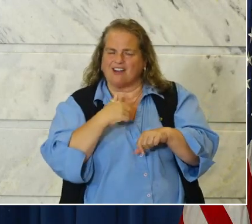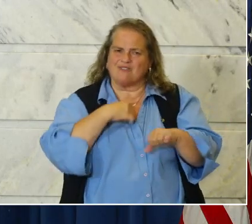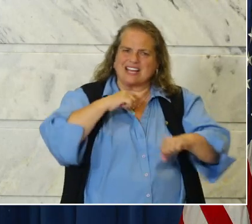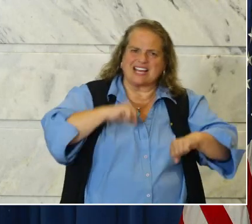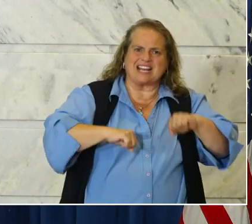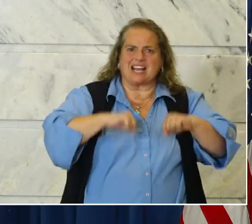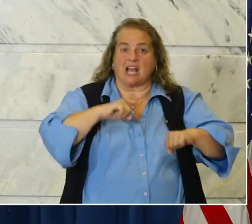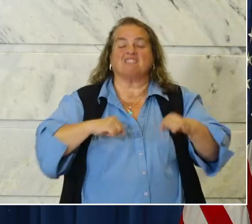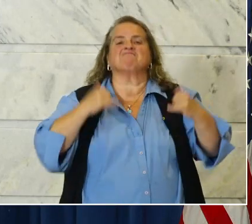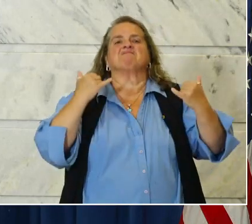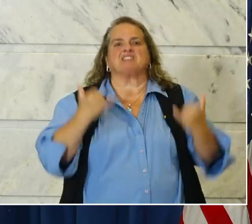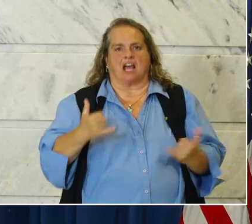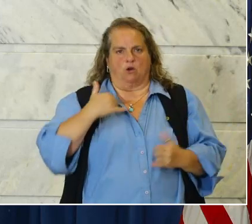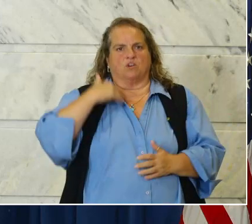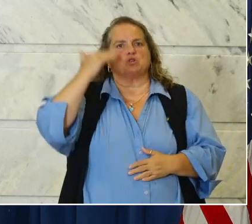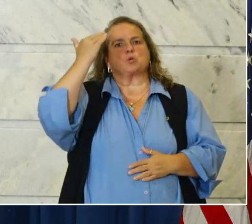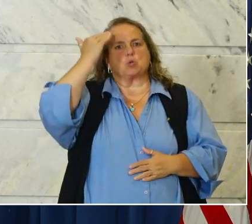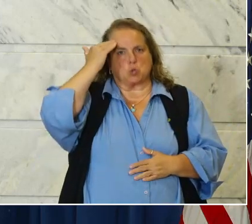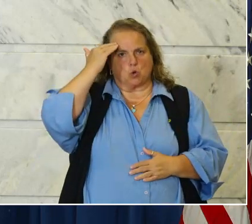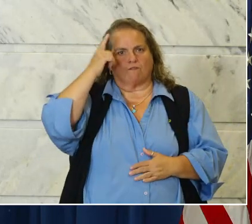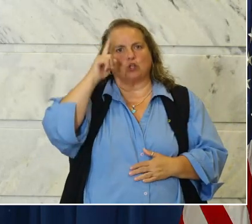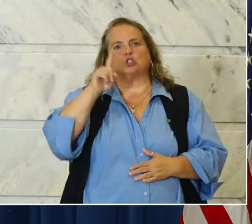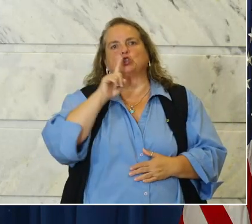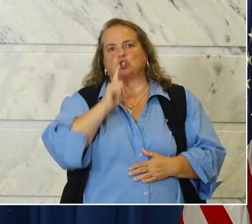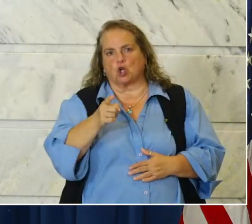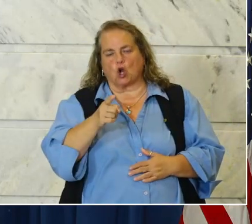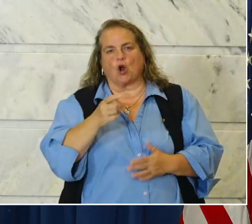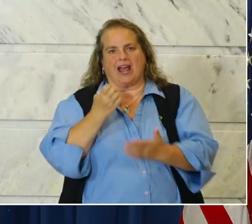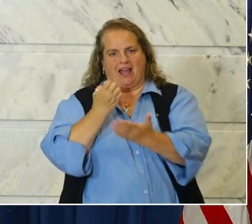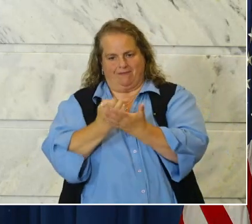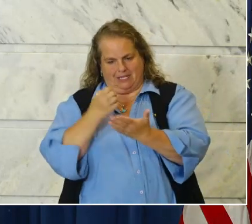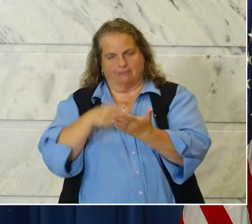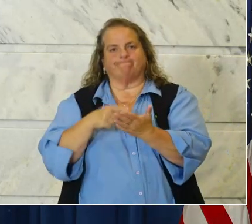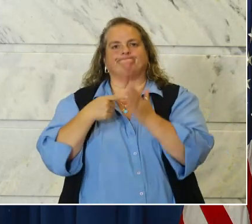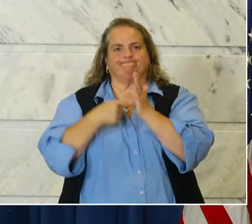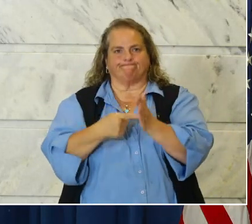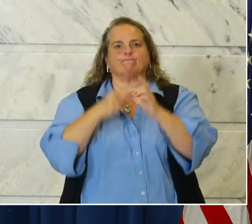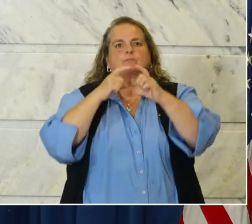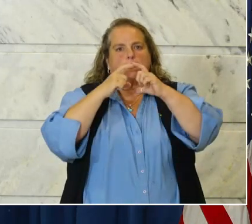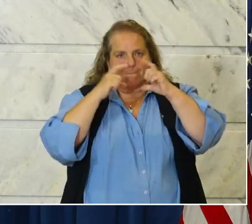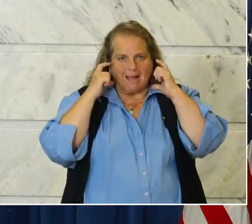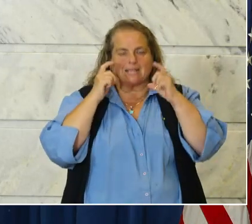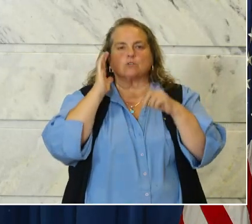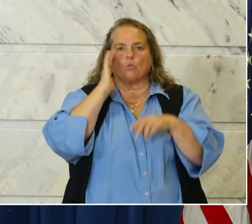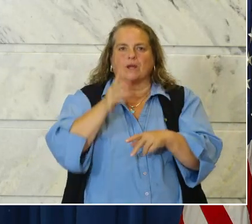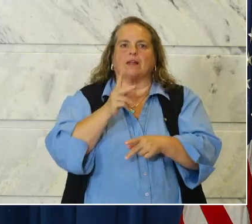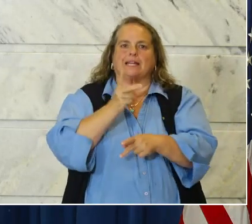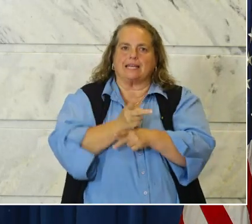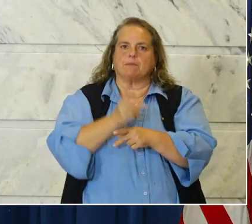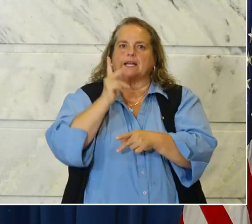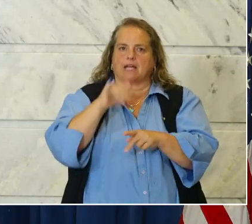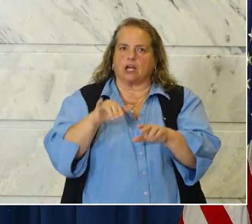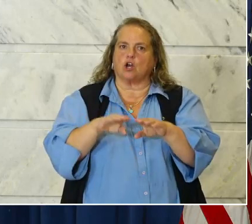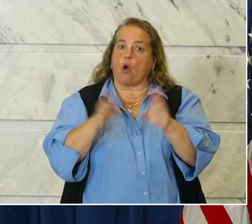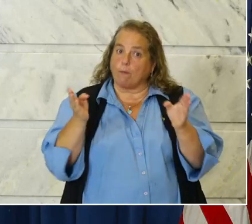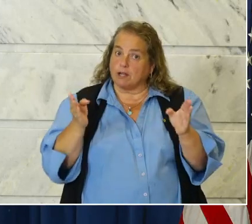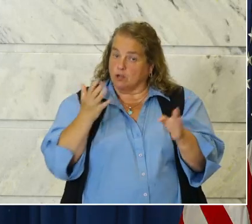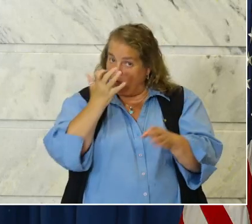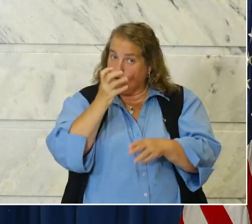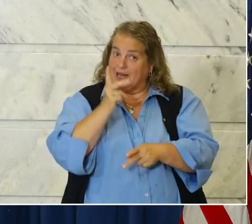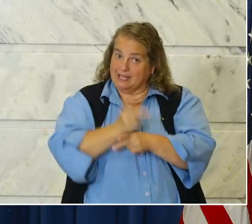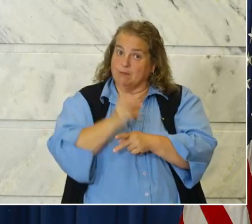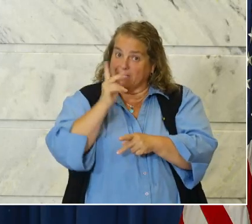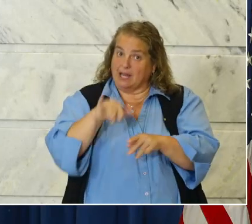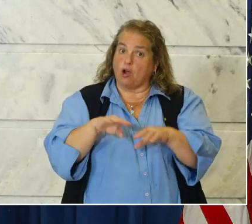confidence now based on the evidence. And so masks are what keep Kentucky open. If you want to keep Kentucky open,